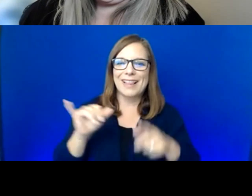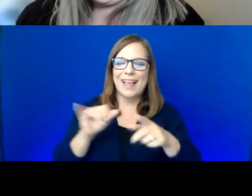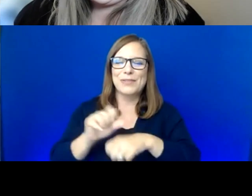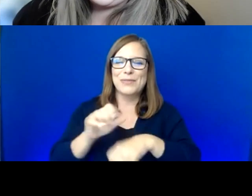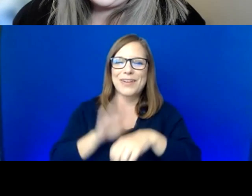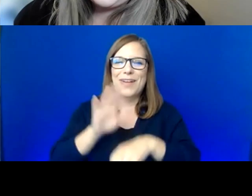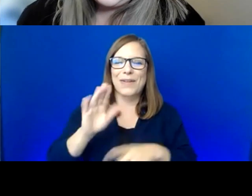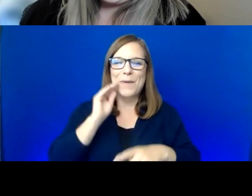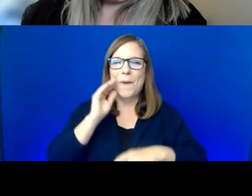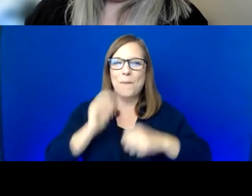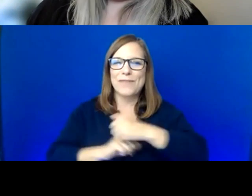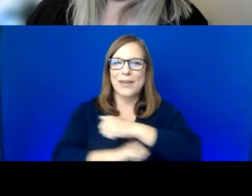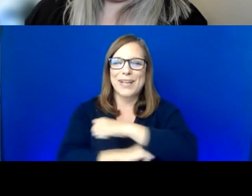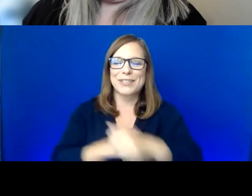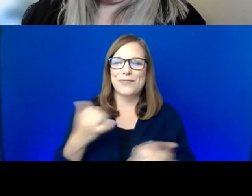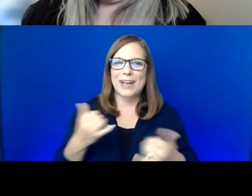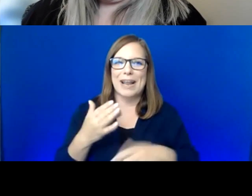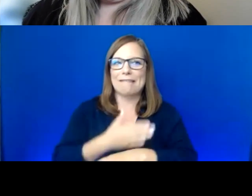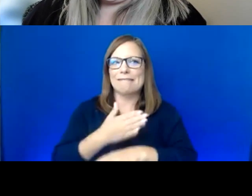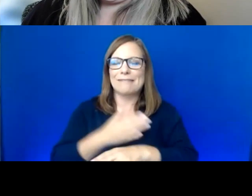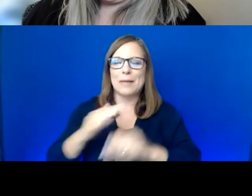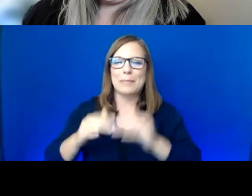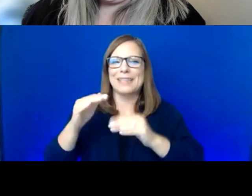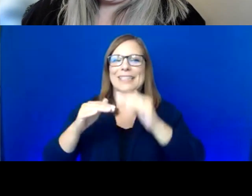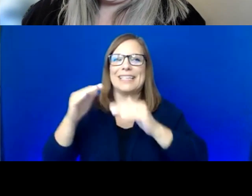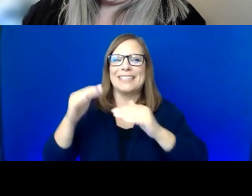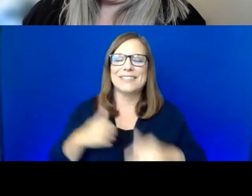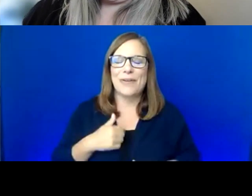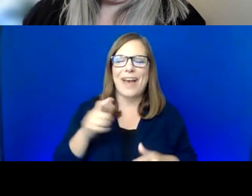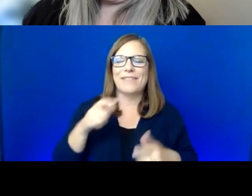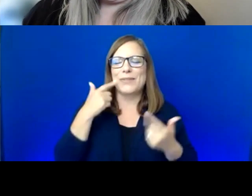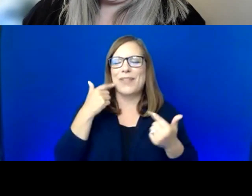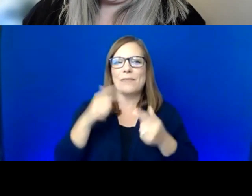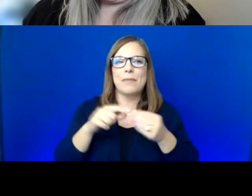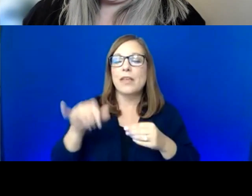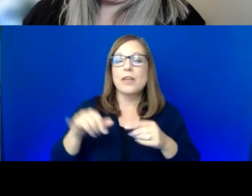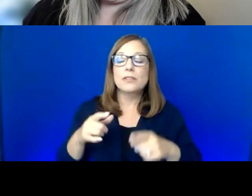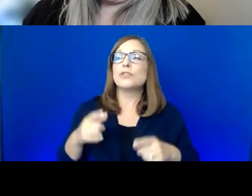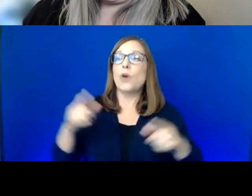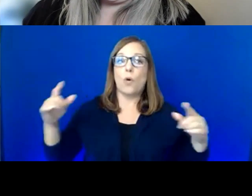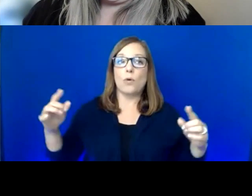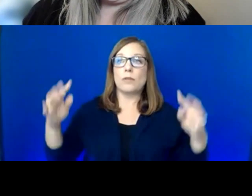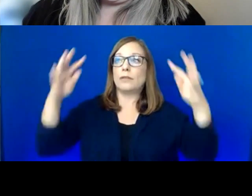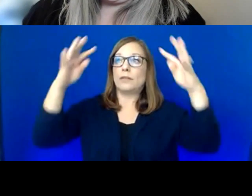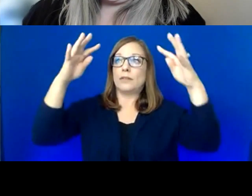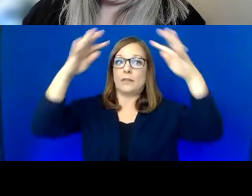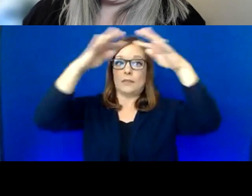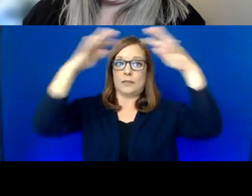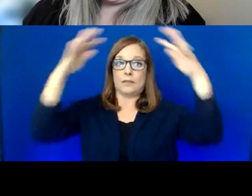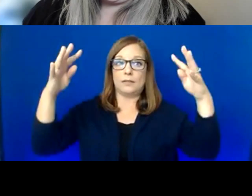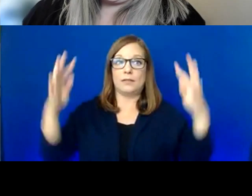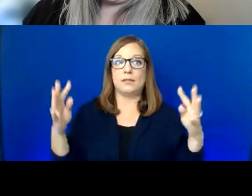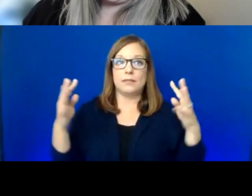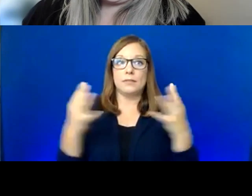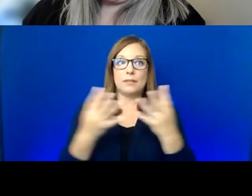kind of laugh. But I think we want, if you're going to build this framework, your foundation has to be strong. And so we do want to